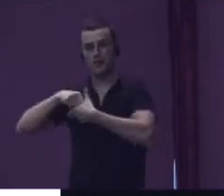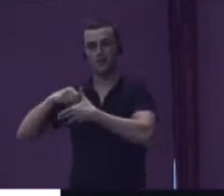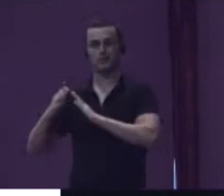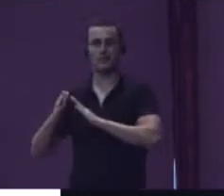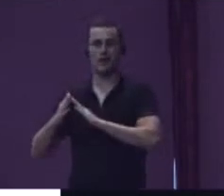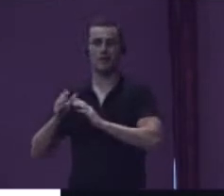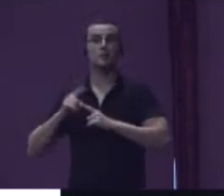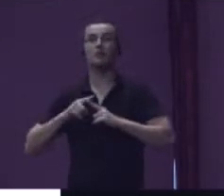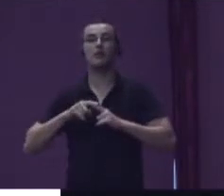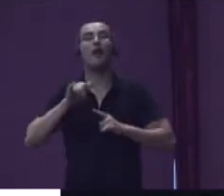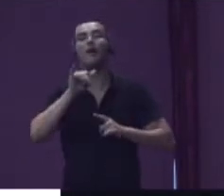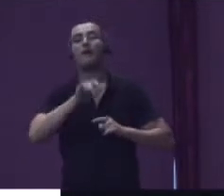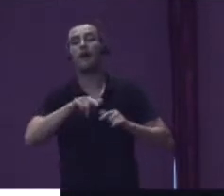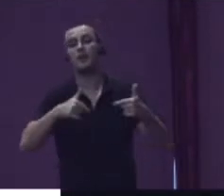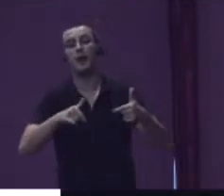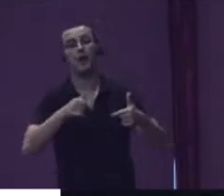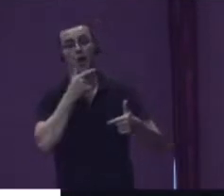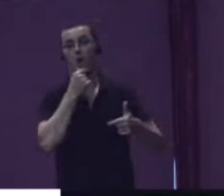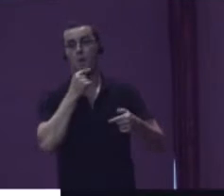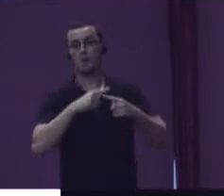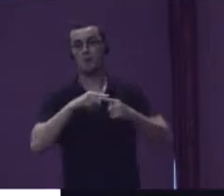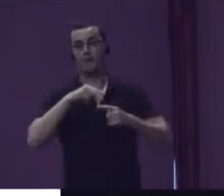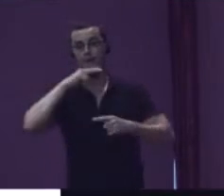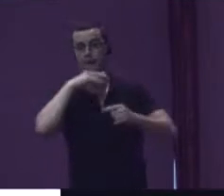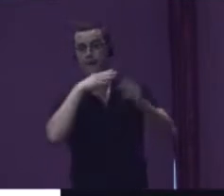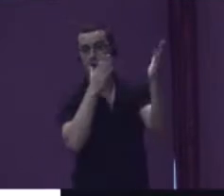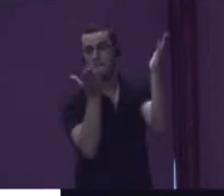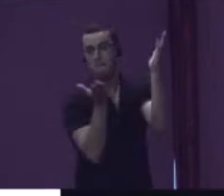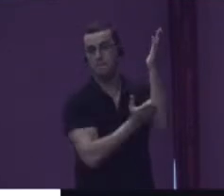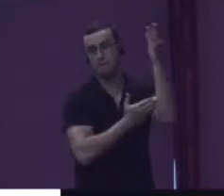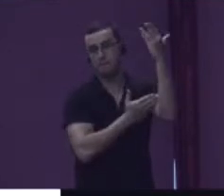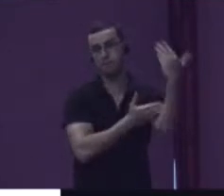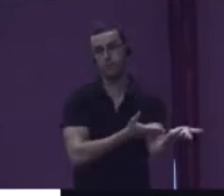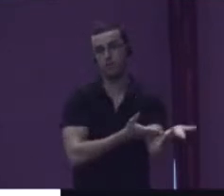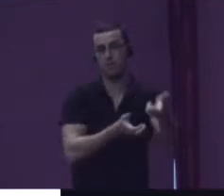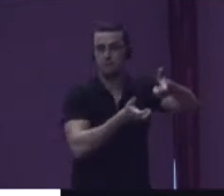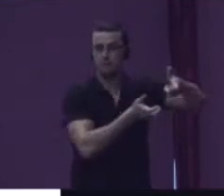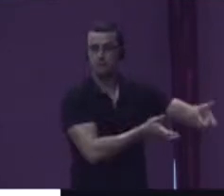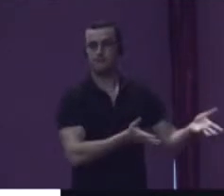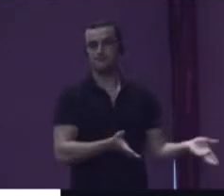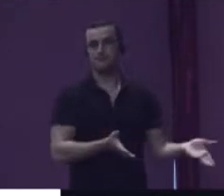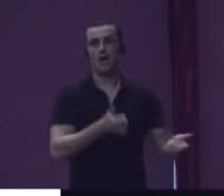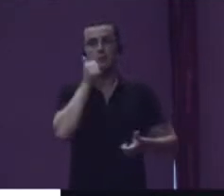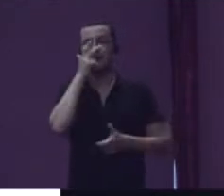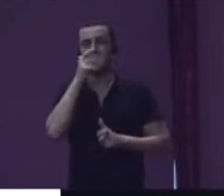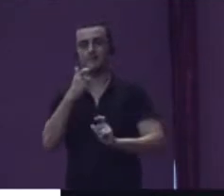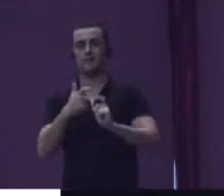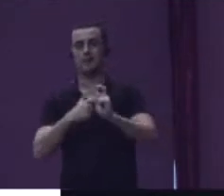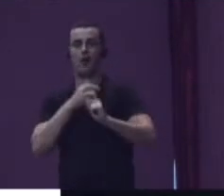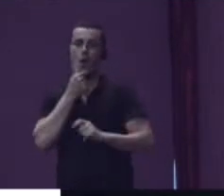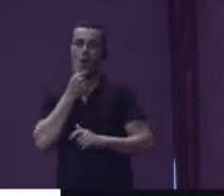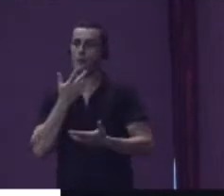the entryway. This is the office of the plantation.